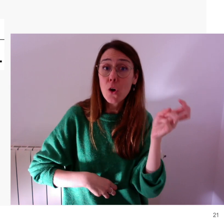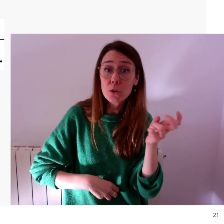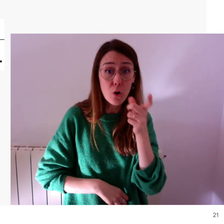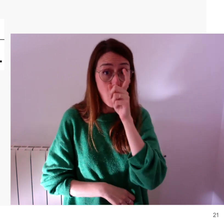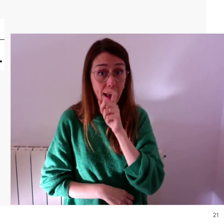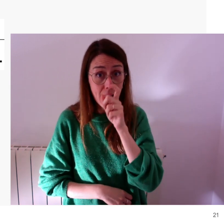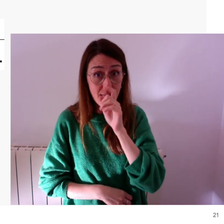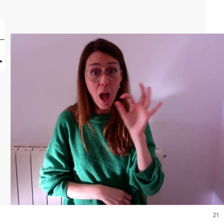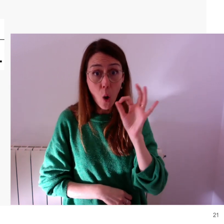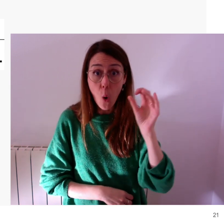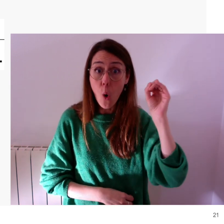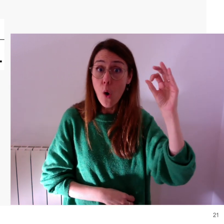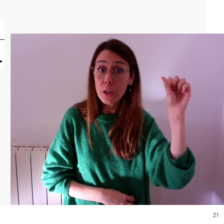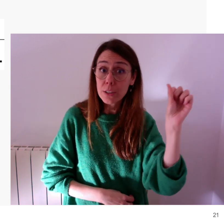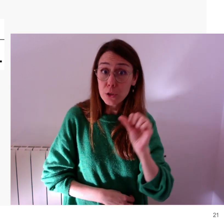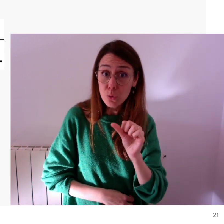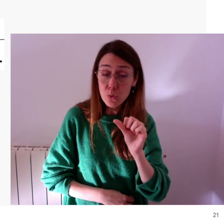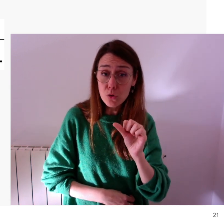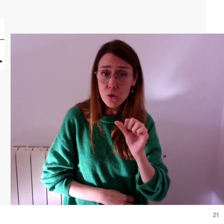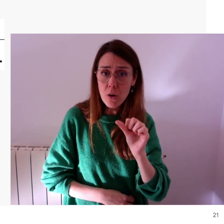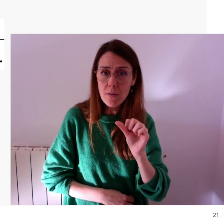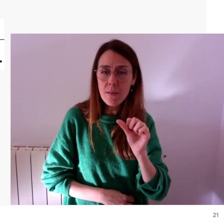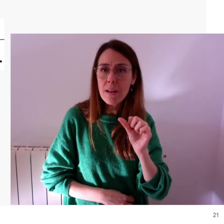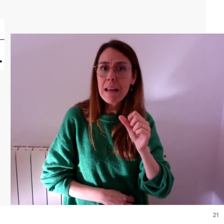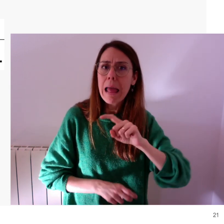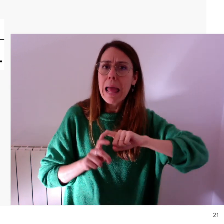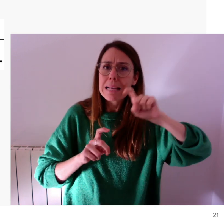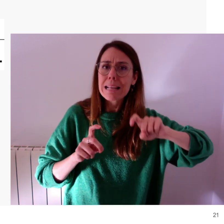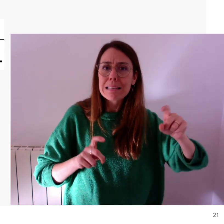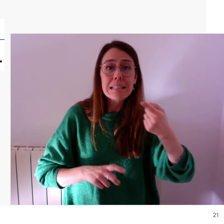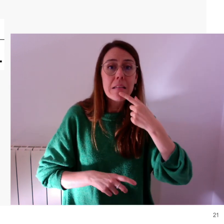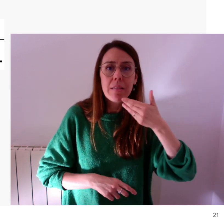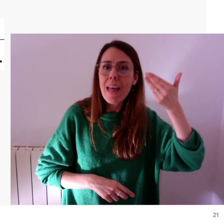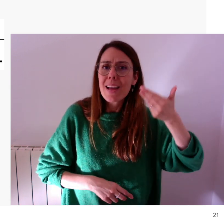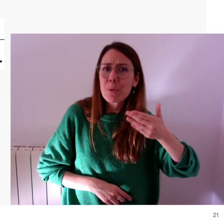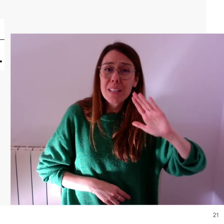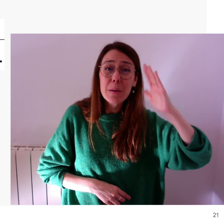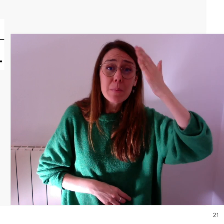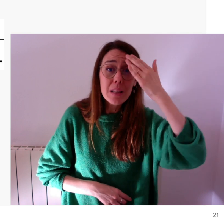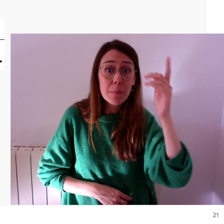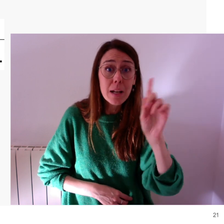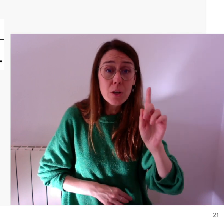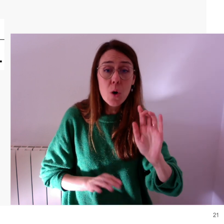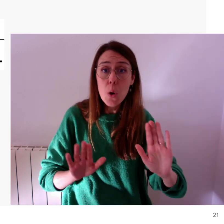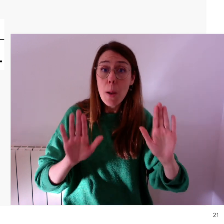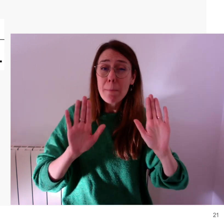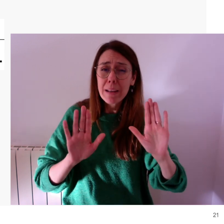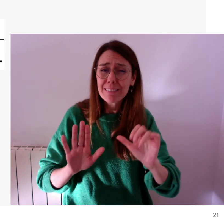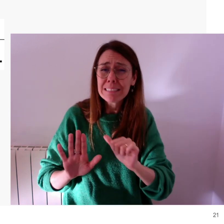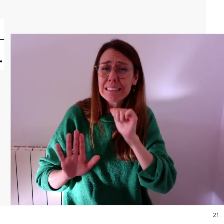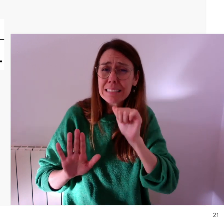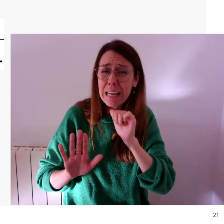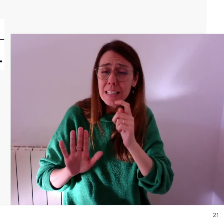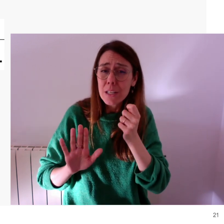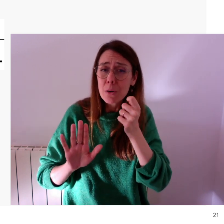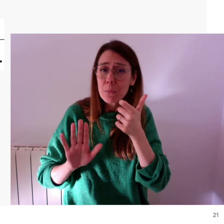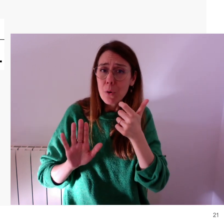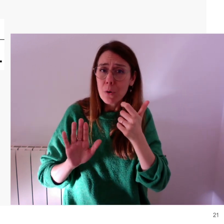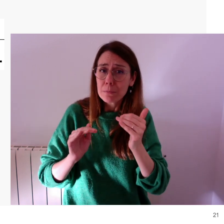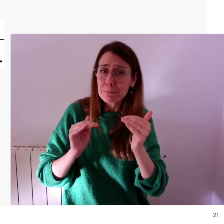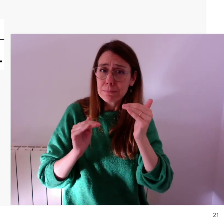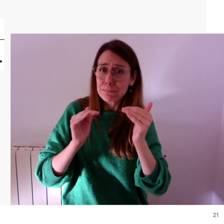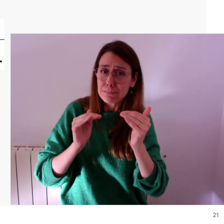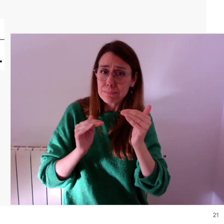and gender. Age was not an influencing factor, and discourse status was not